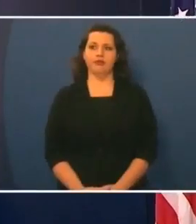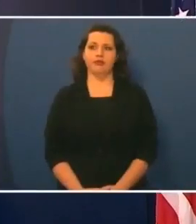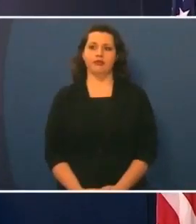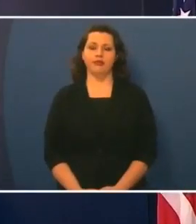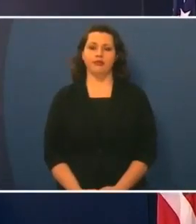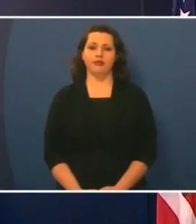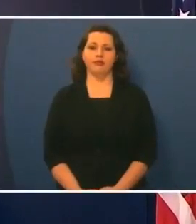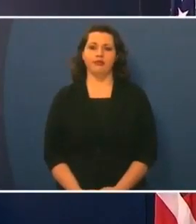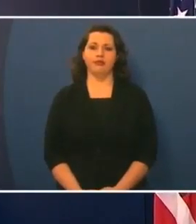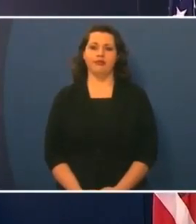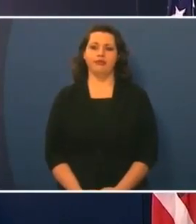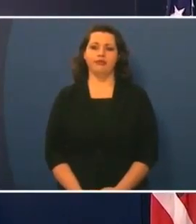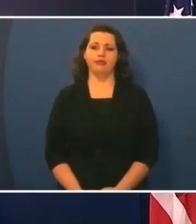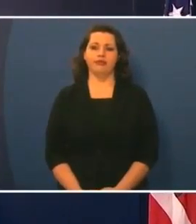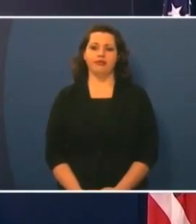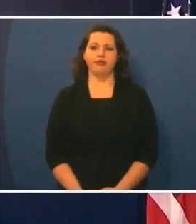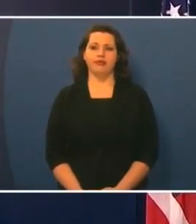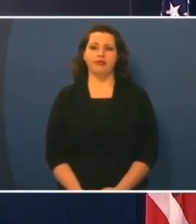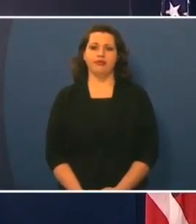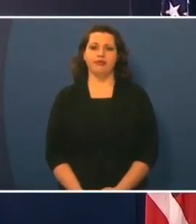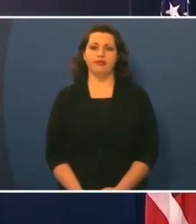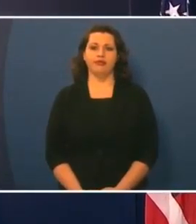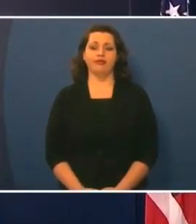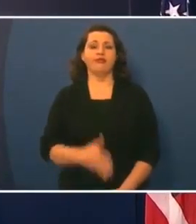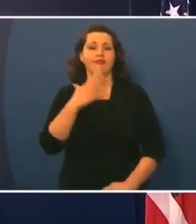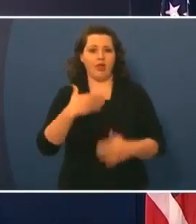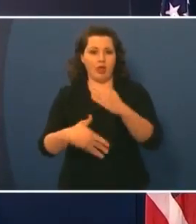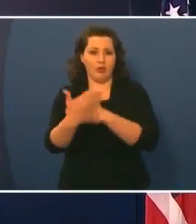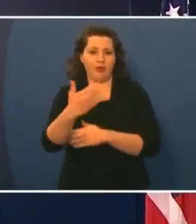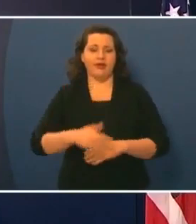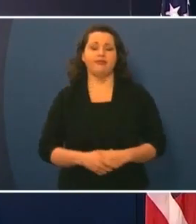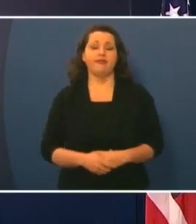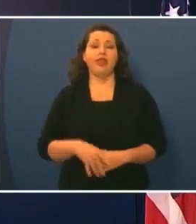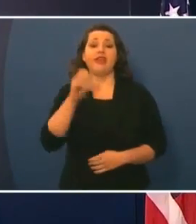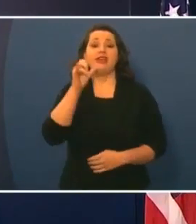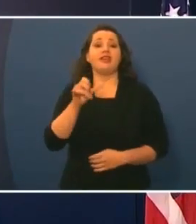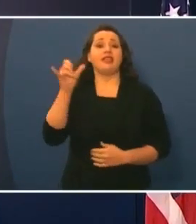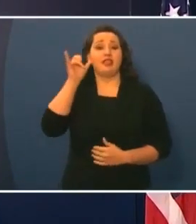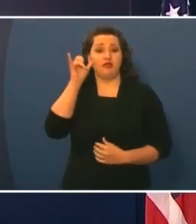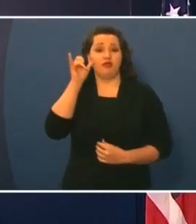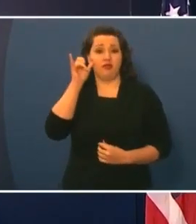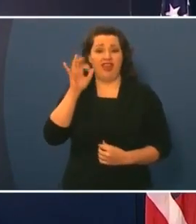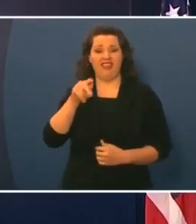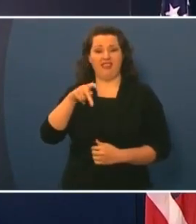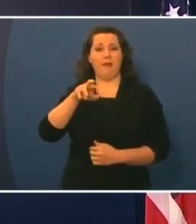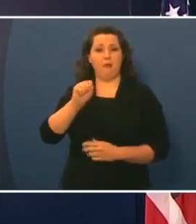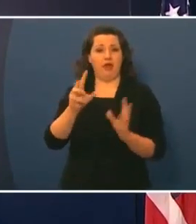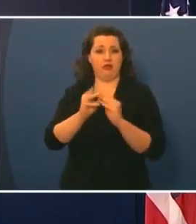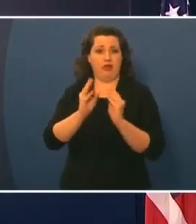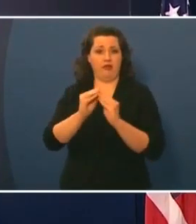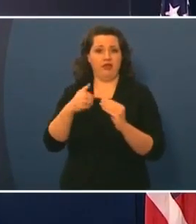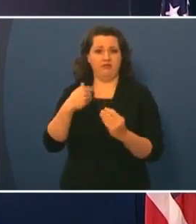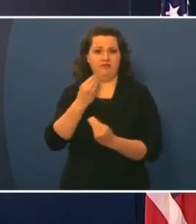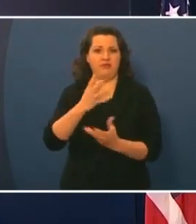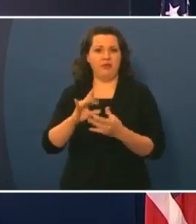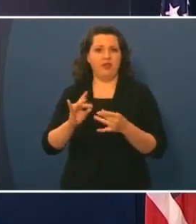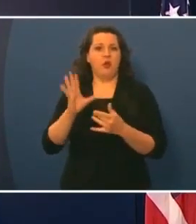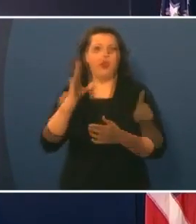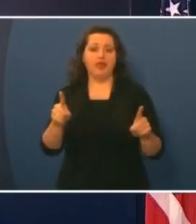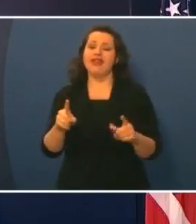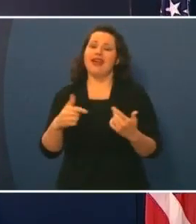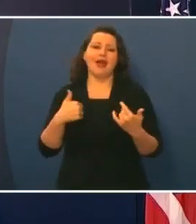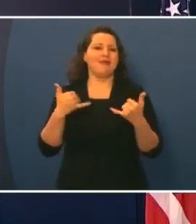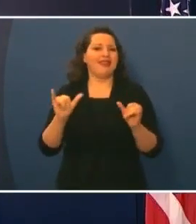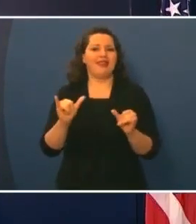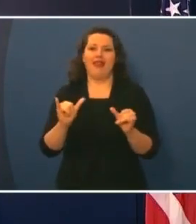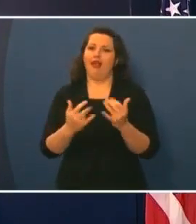COVID-19. Here's what the governor says about the delay in announcing those liftings of the restrictions. Take a listen. I'm